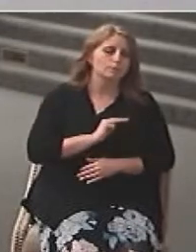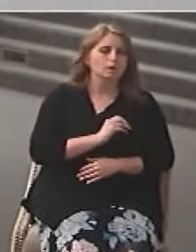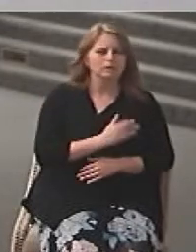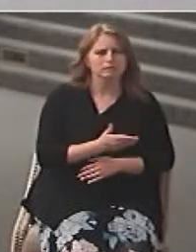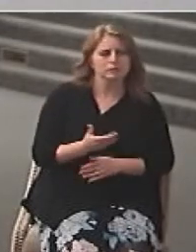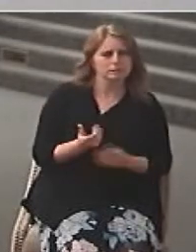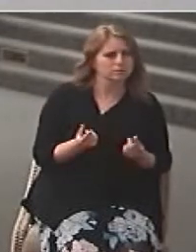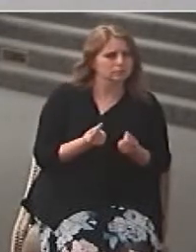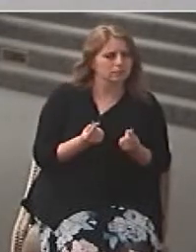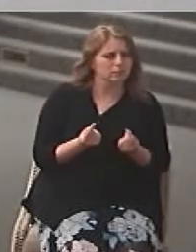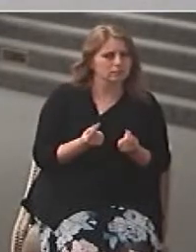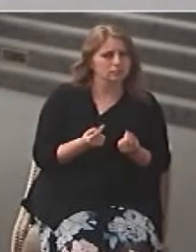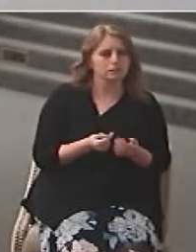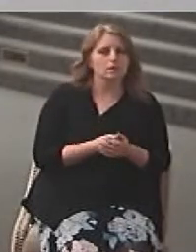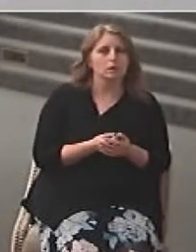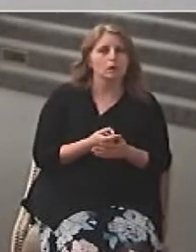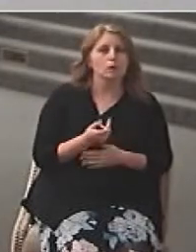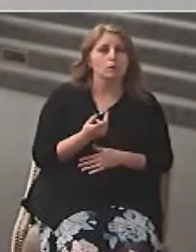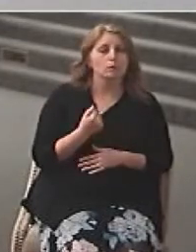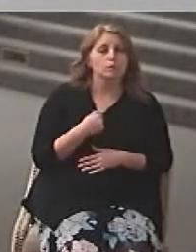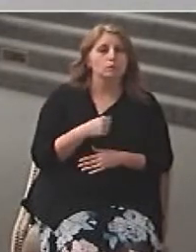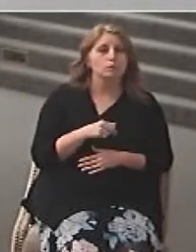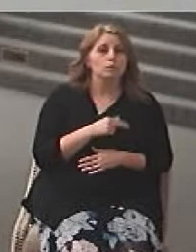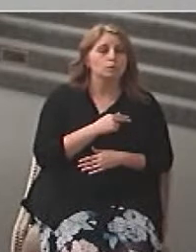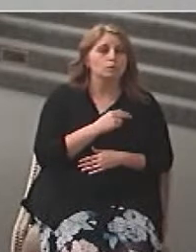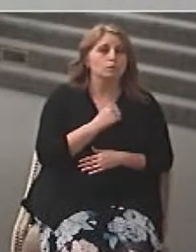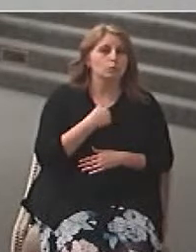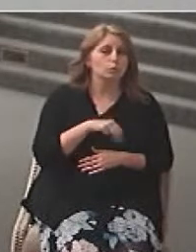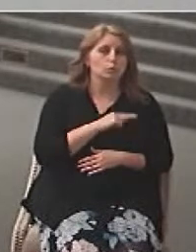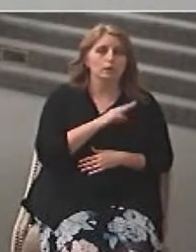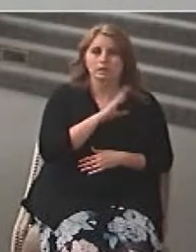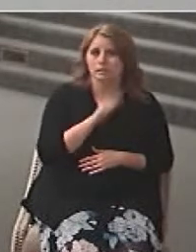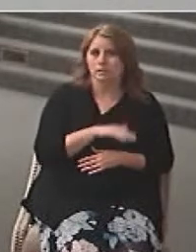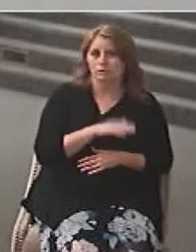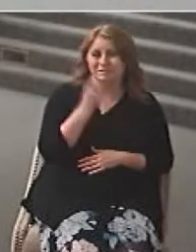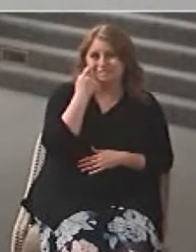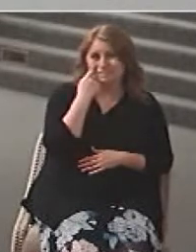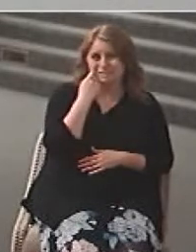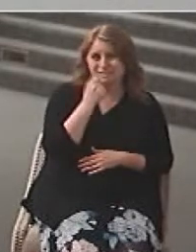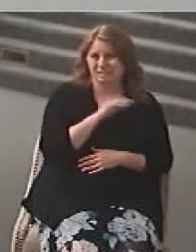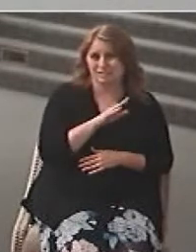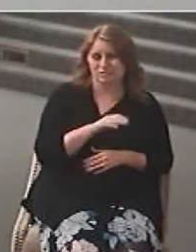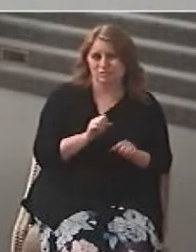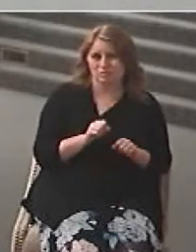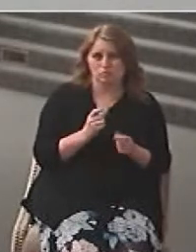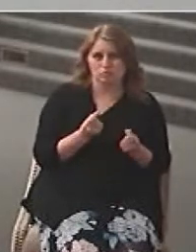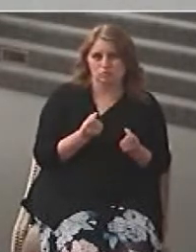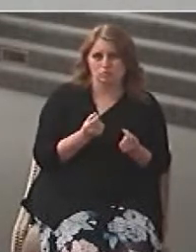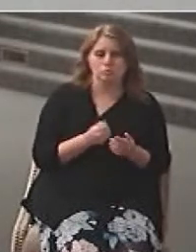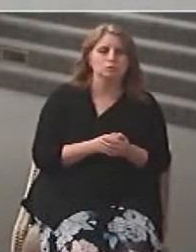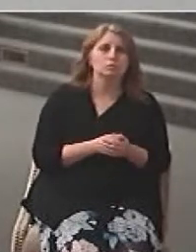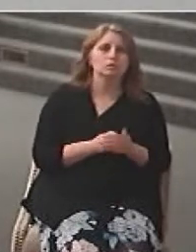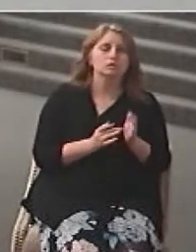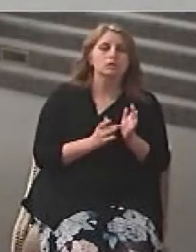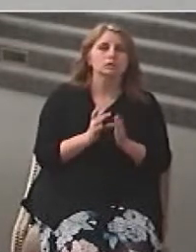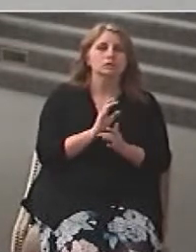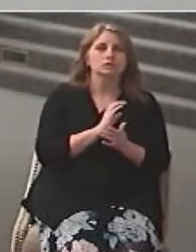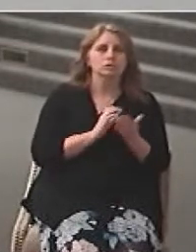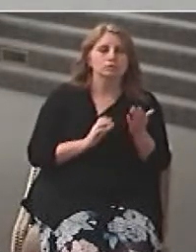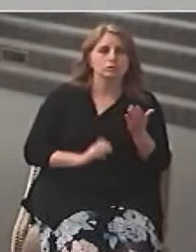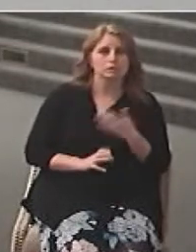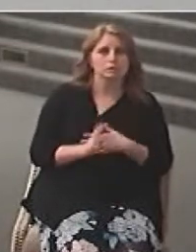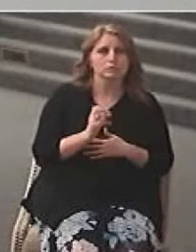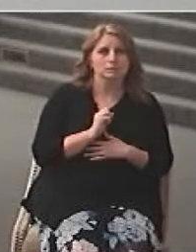that he did that we will never experience or never be able to do. Jesus Christ